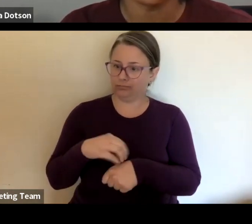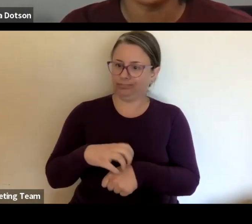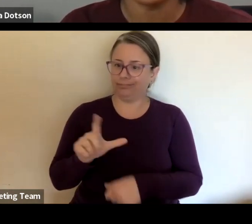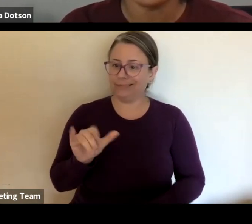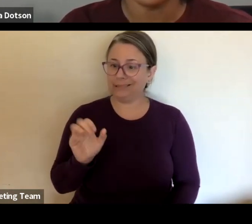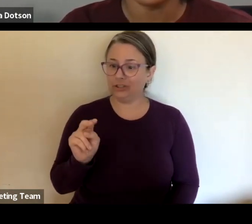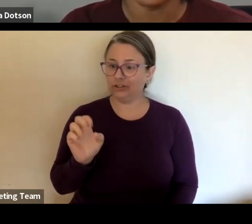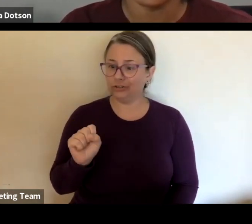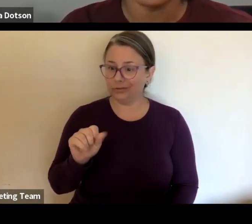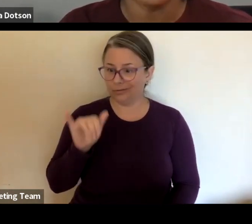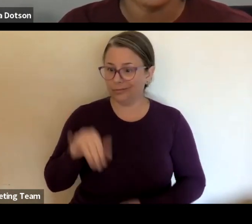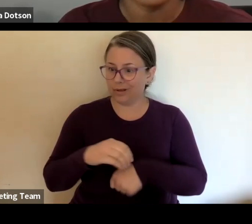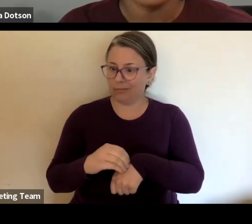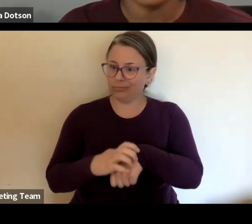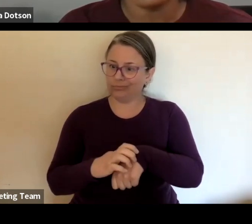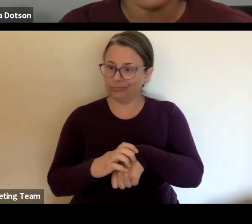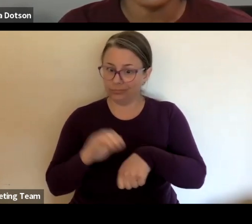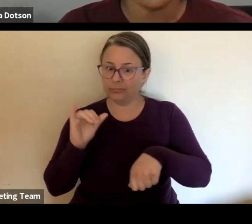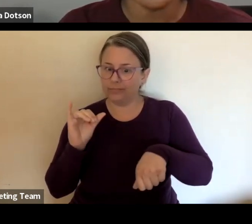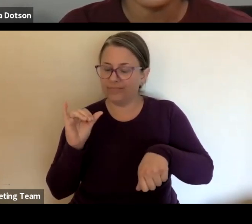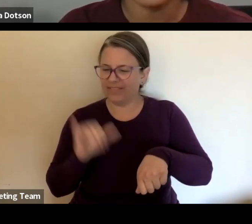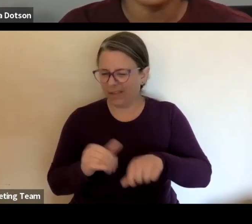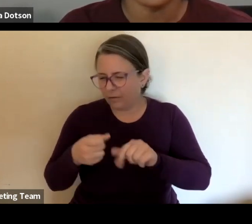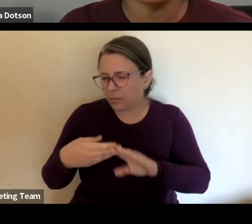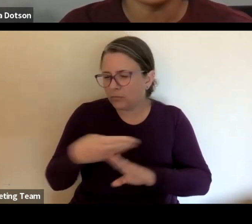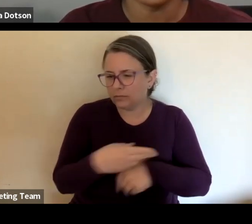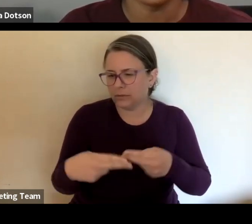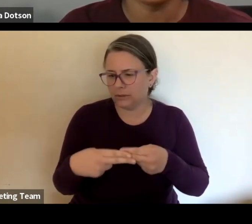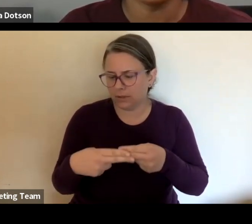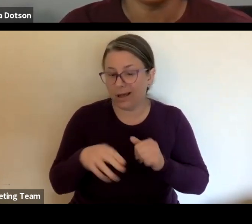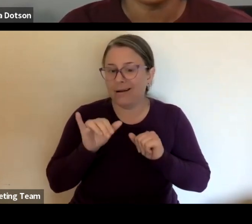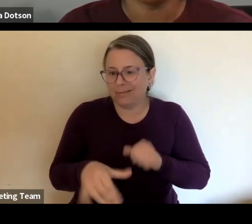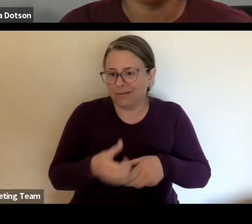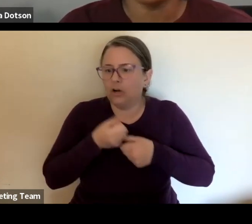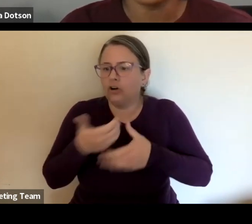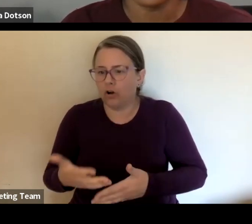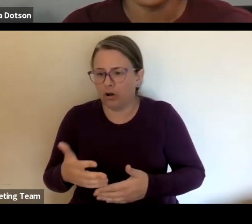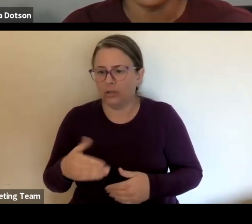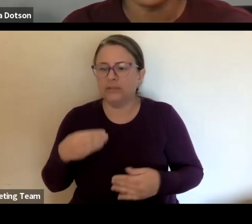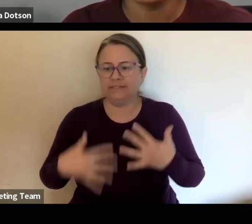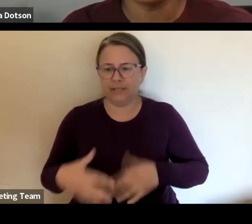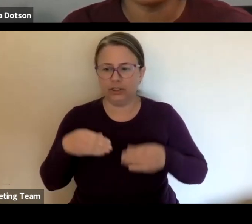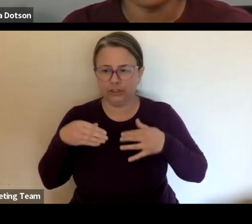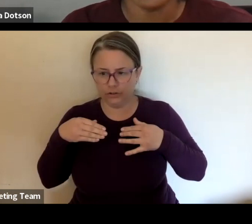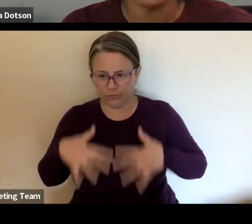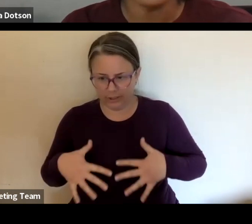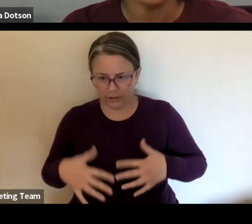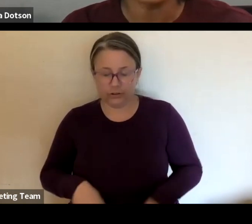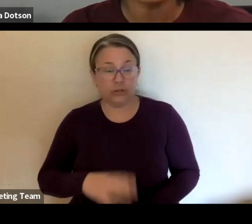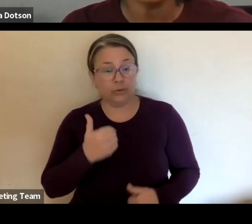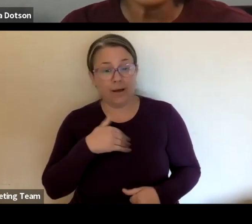cause of vascular depression. So those white matter lesions interrupt the networks and then lead to